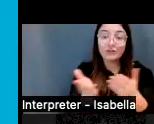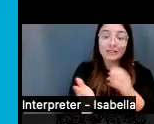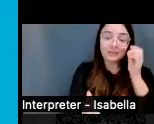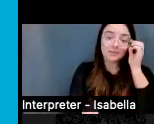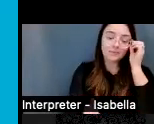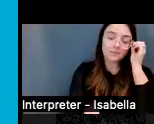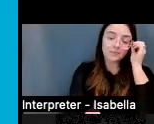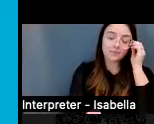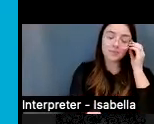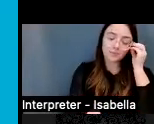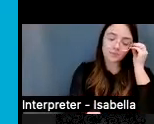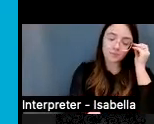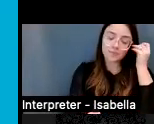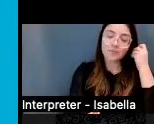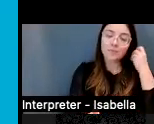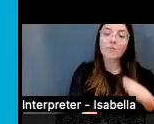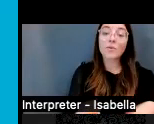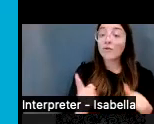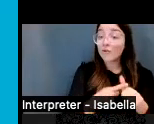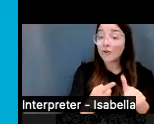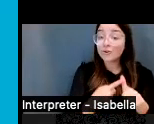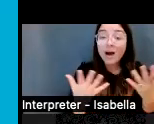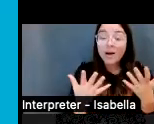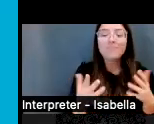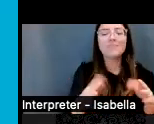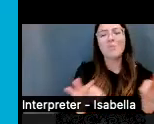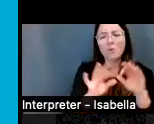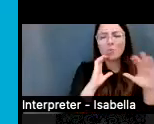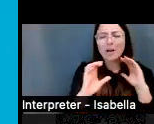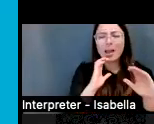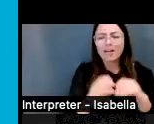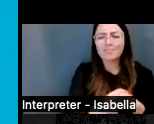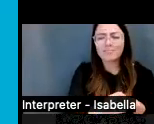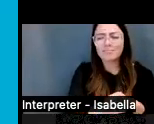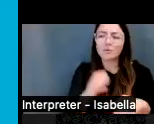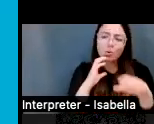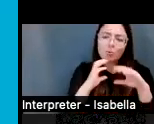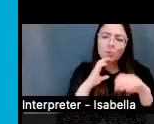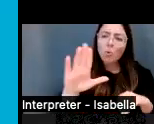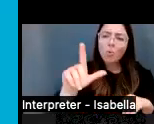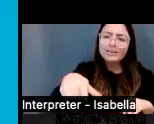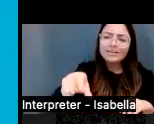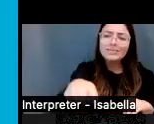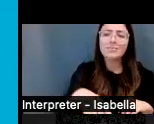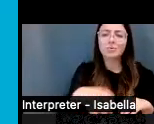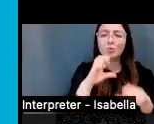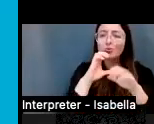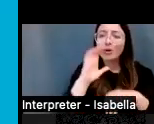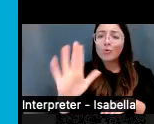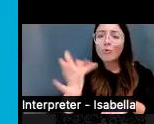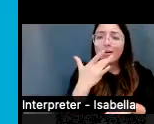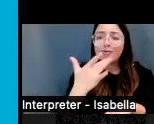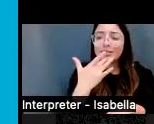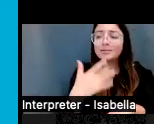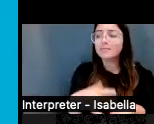tip is just to communicate. And this is really key. It's really key to communicate your needs and your preferences to your counselor. Communicate with them